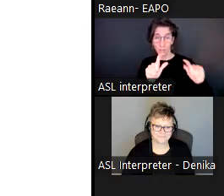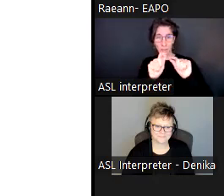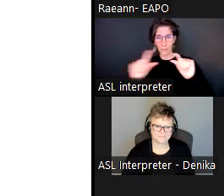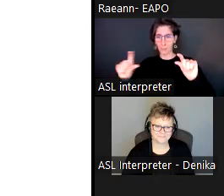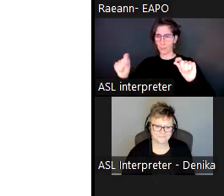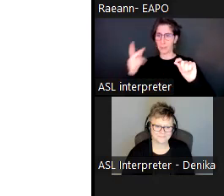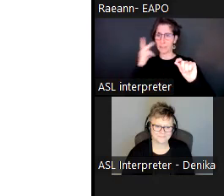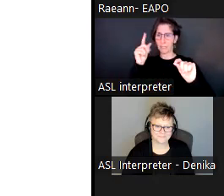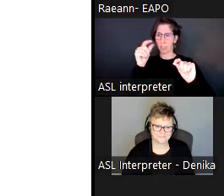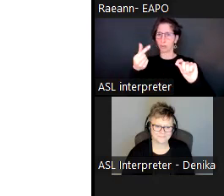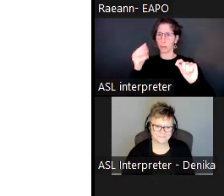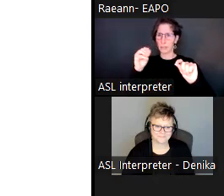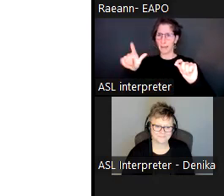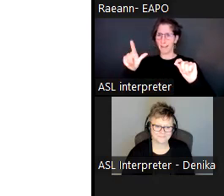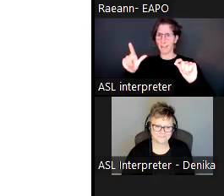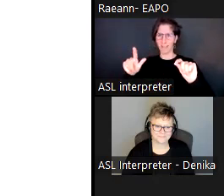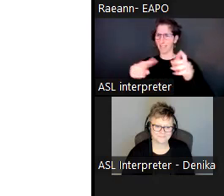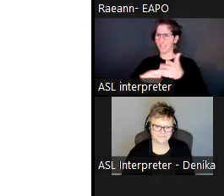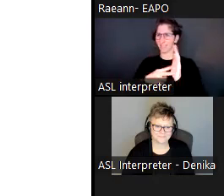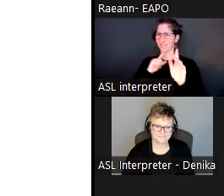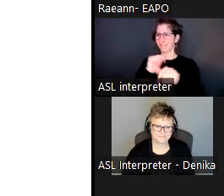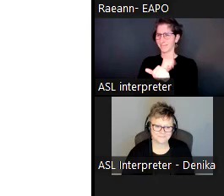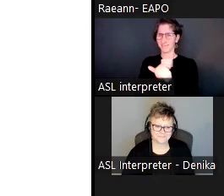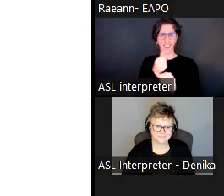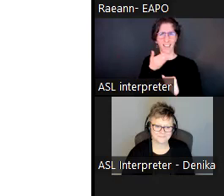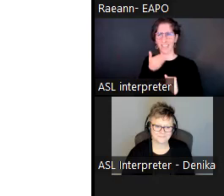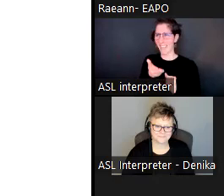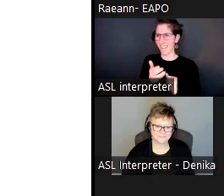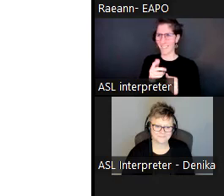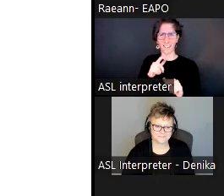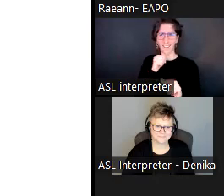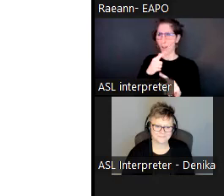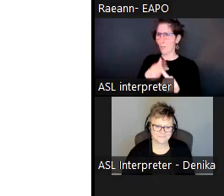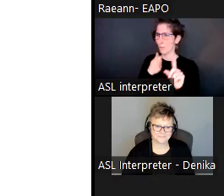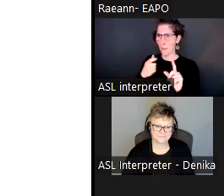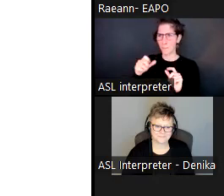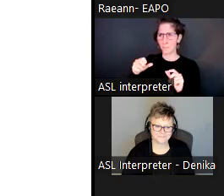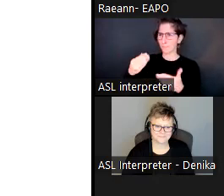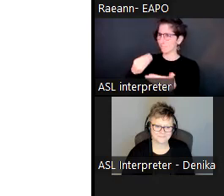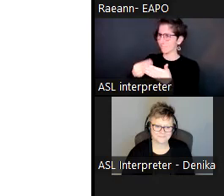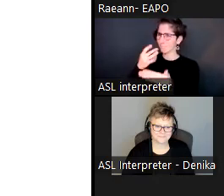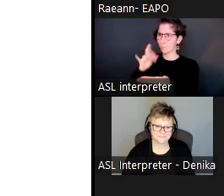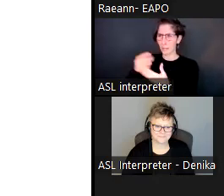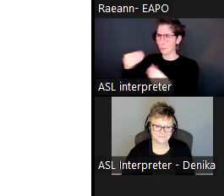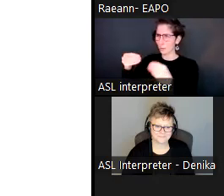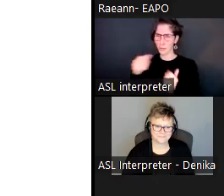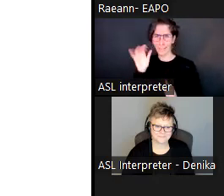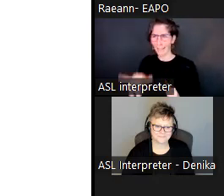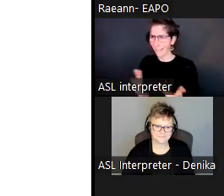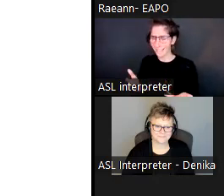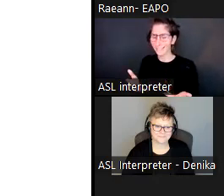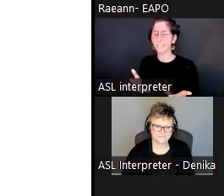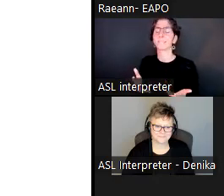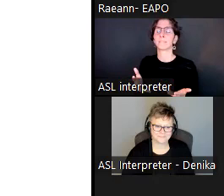And then, so automation. So automation or scheduled emails and text messages